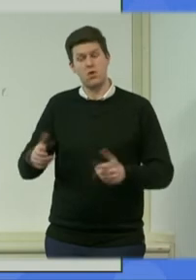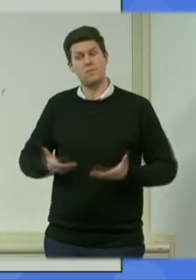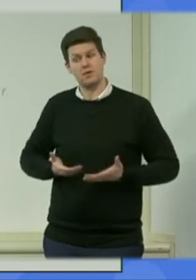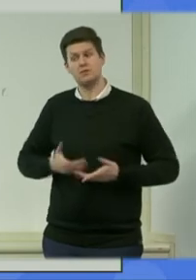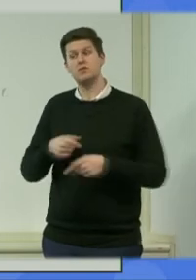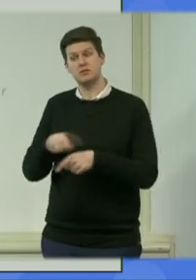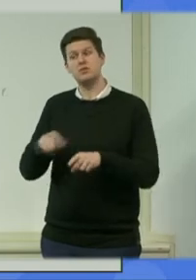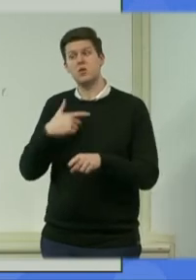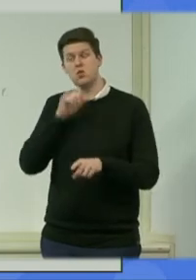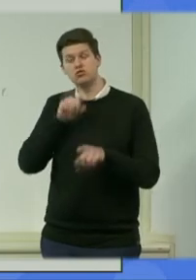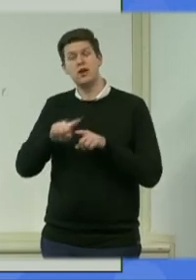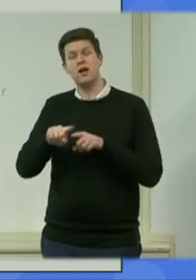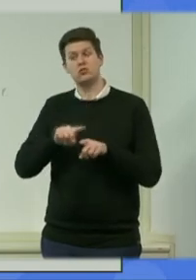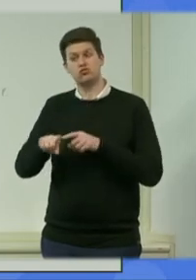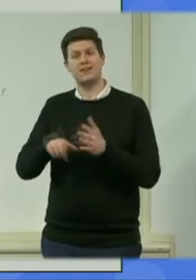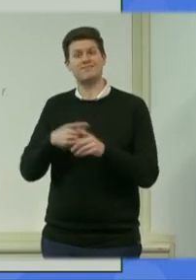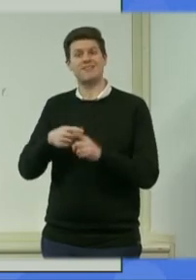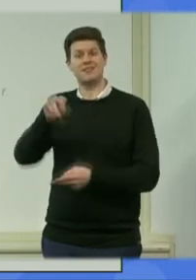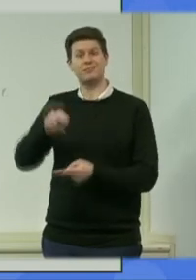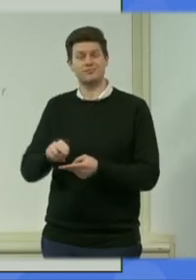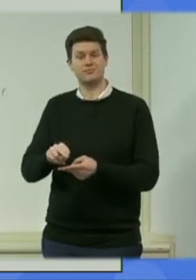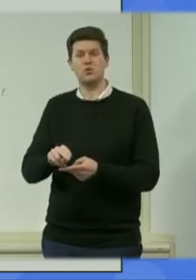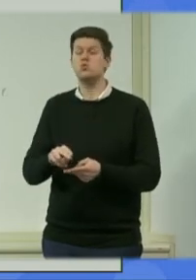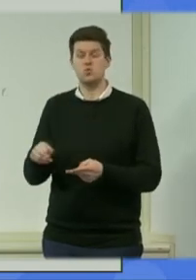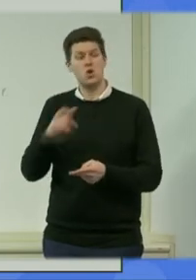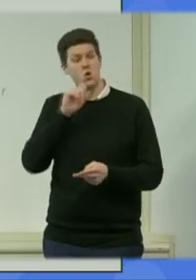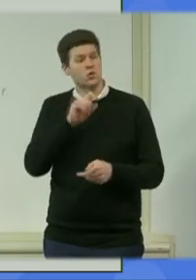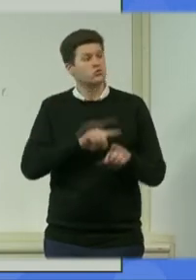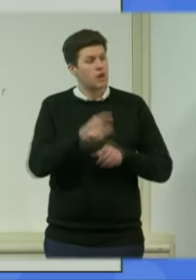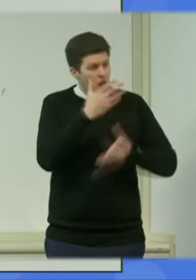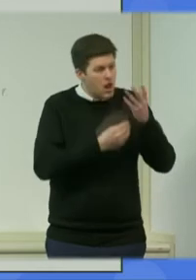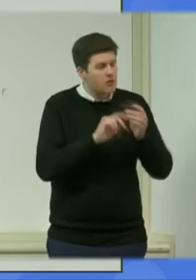respond to the tax system. So you